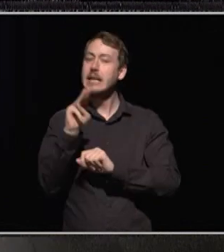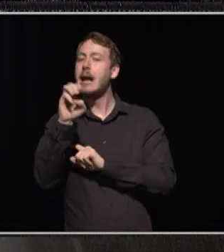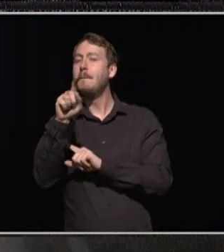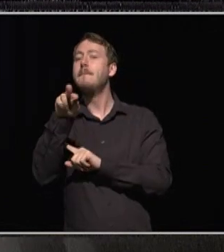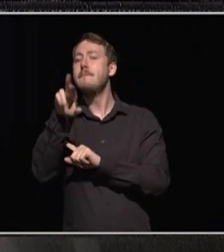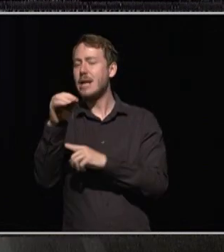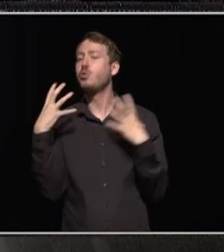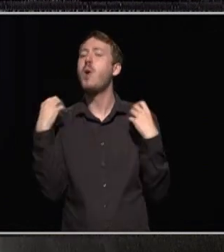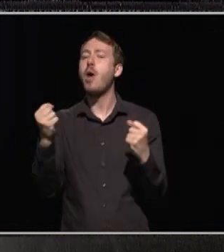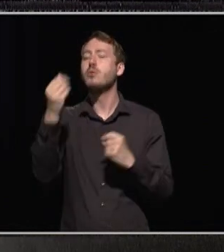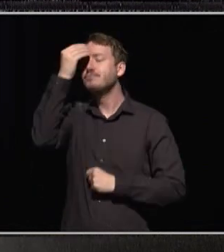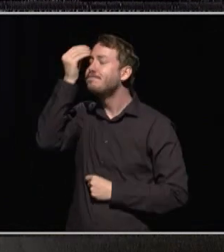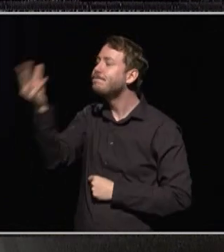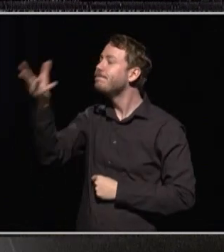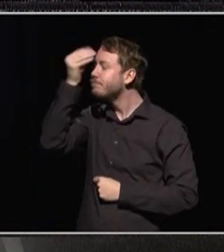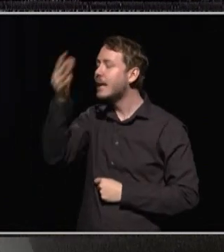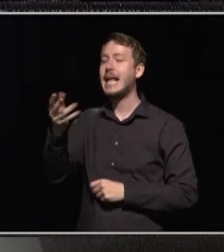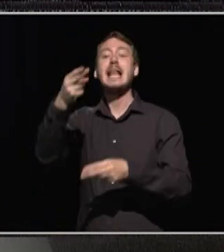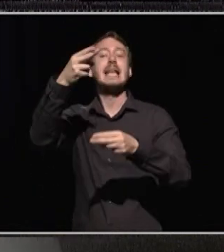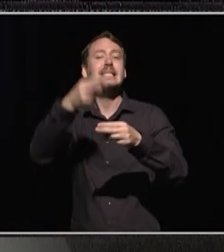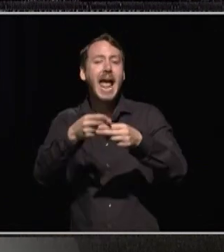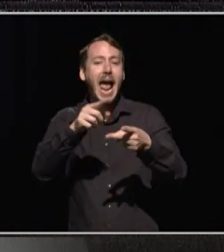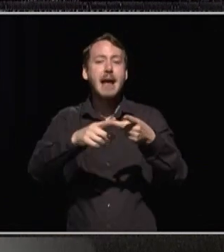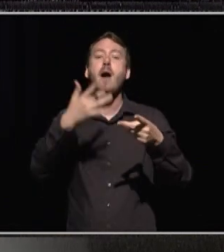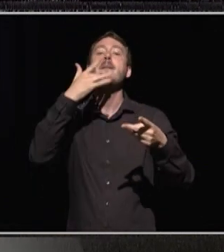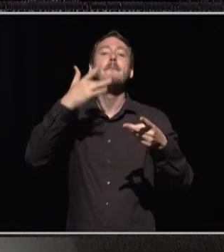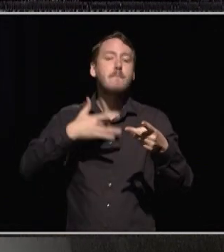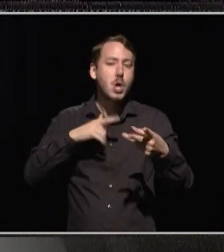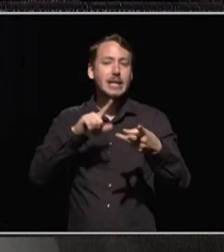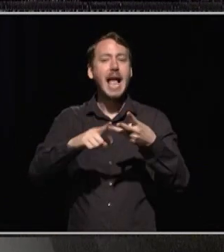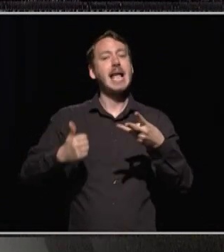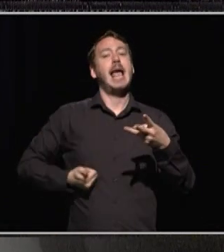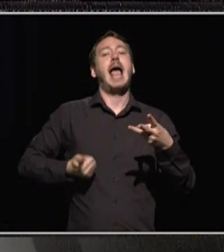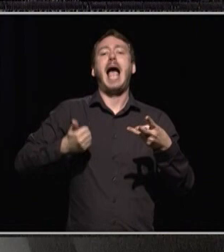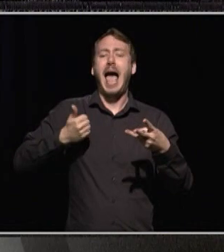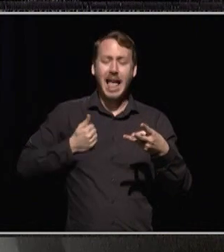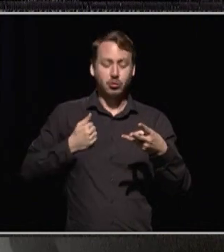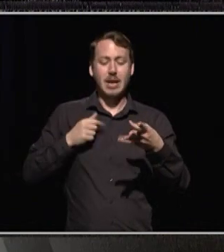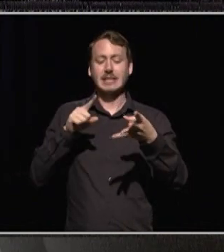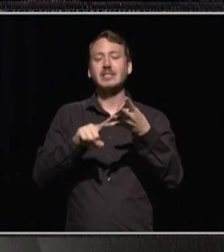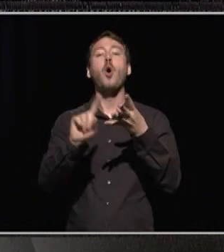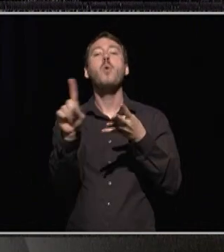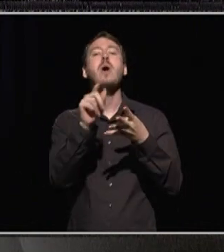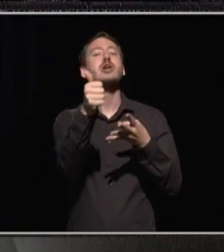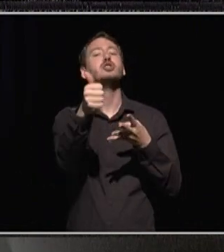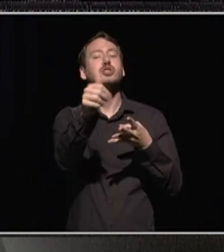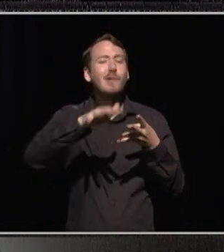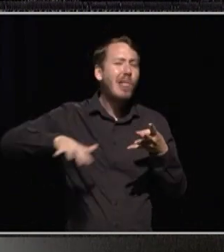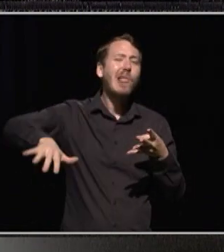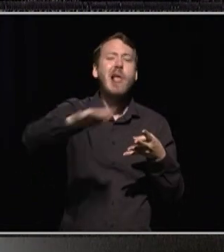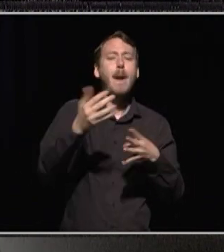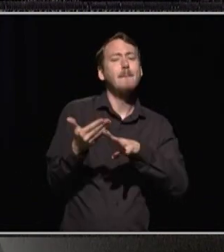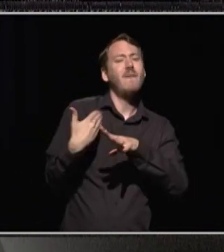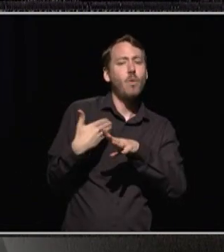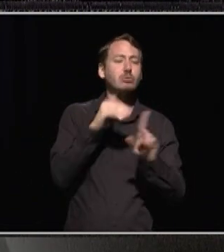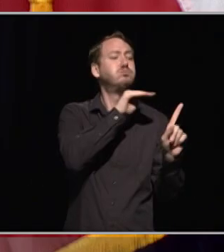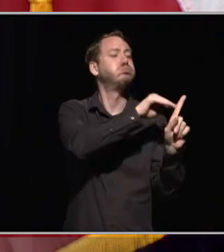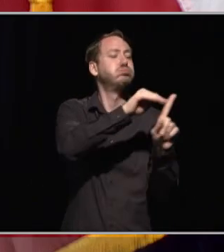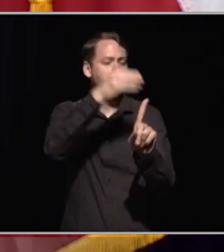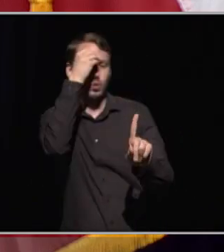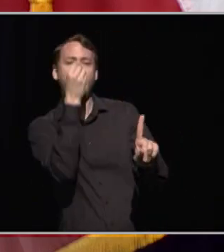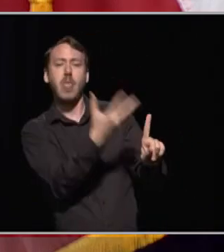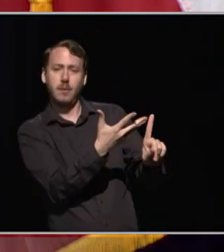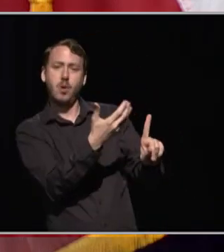information such as your name, date of birth, address, and where you were to help in the notification of people who might need to